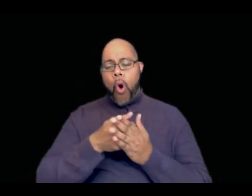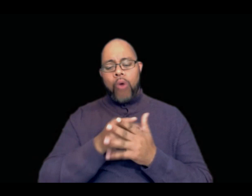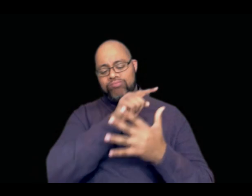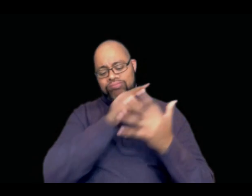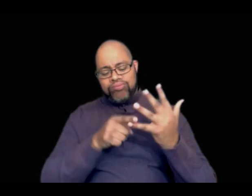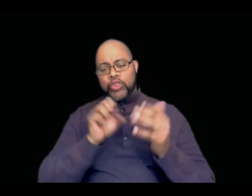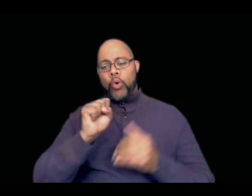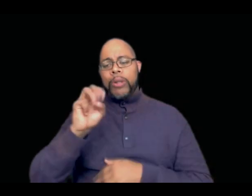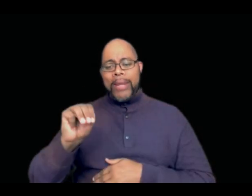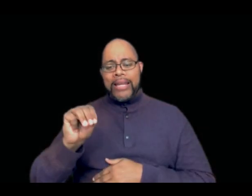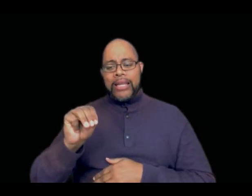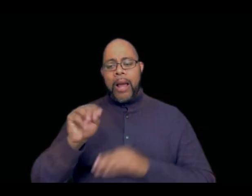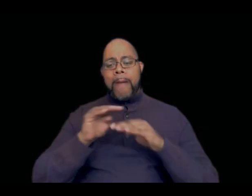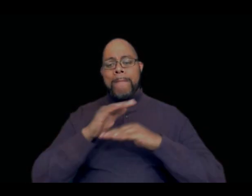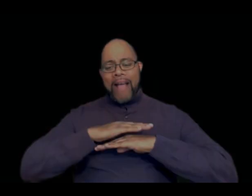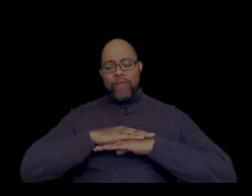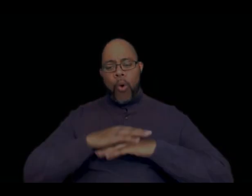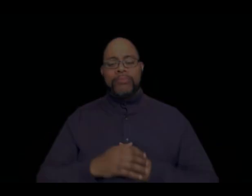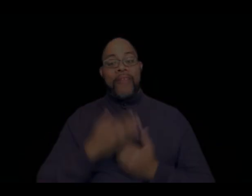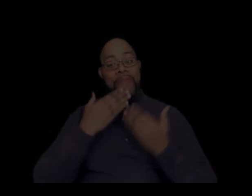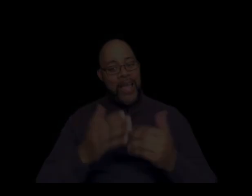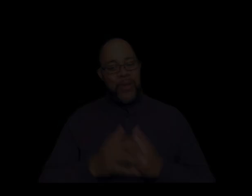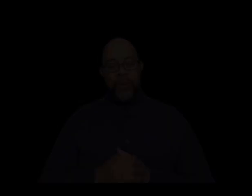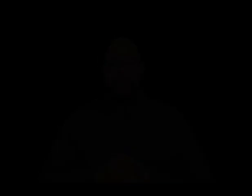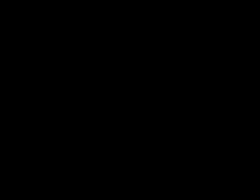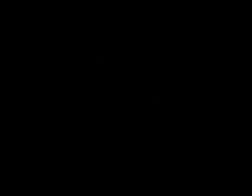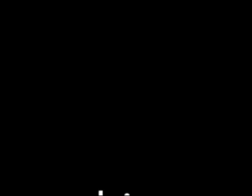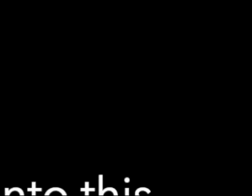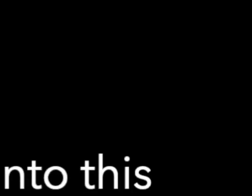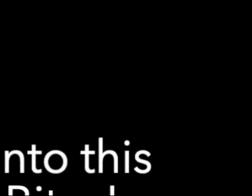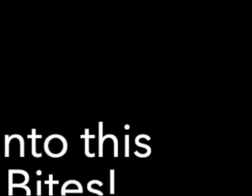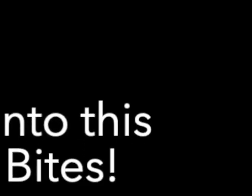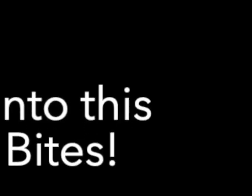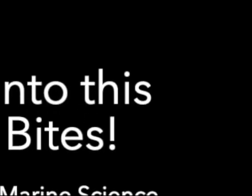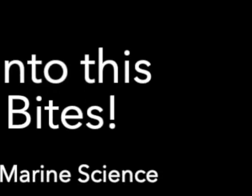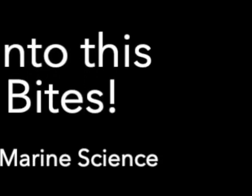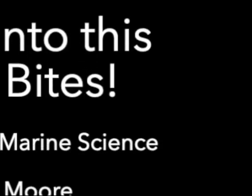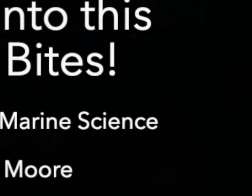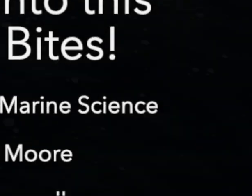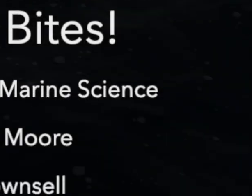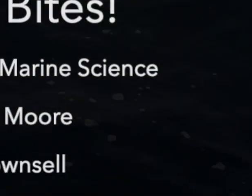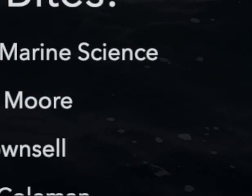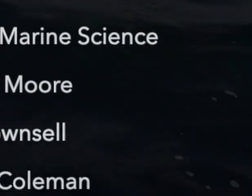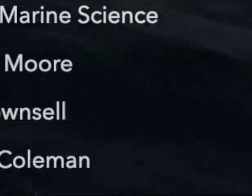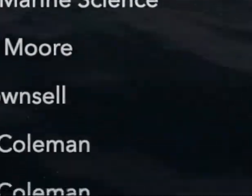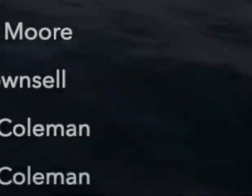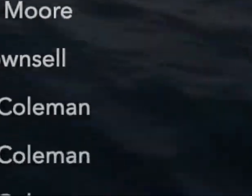utilize all of our social media platforms. Thank you.